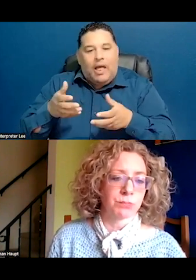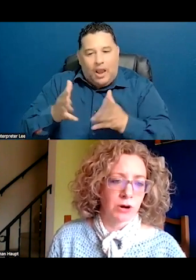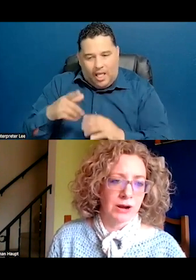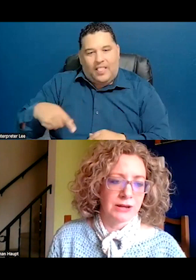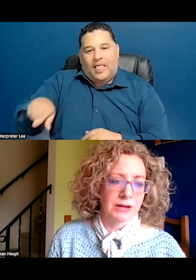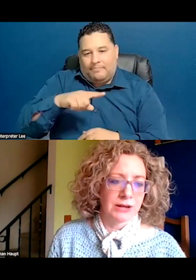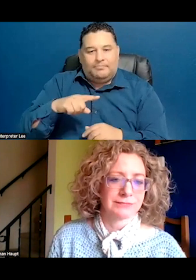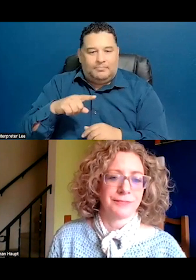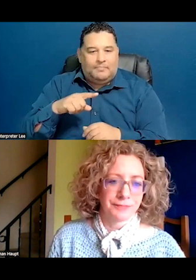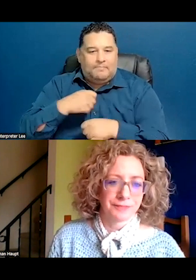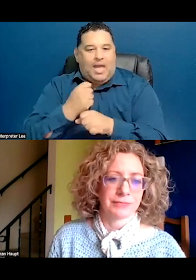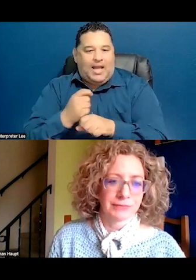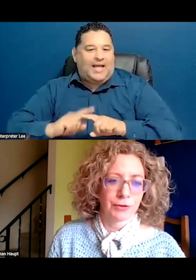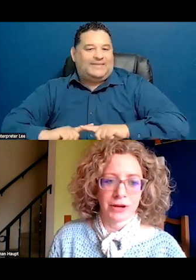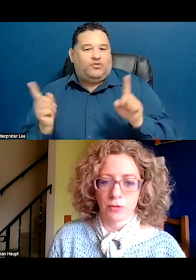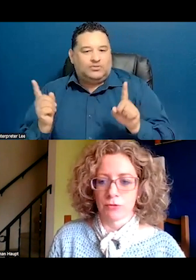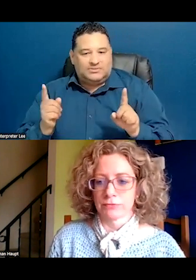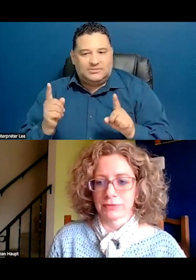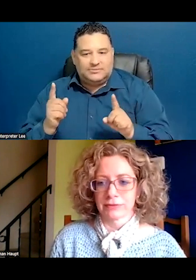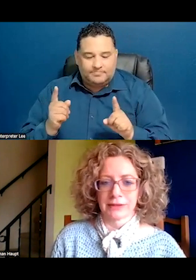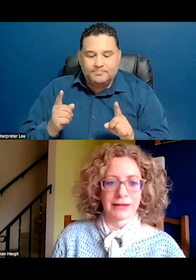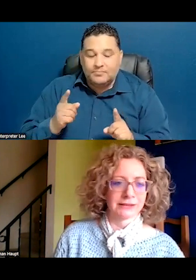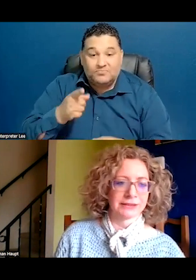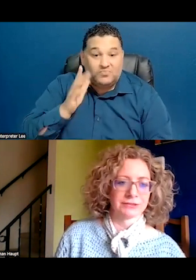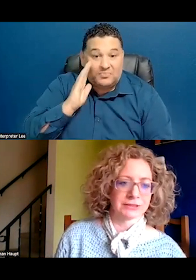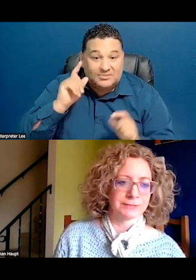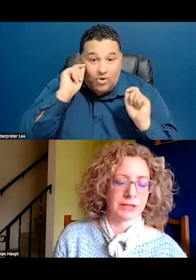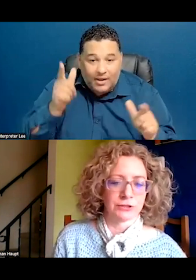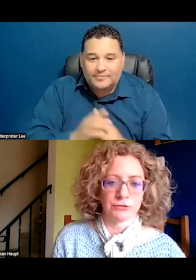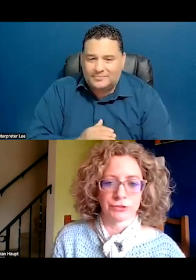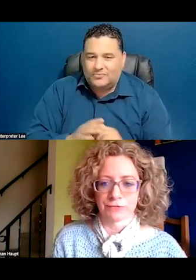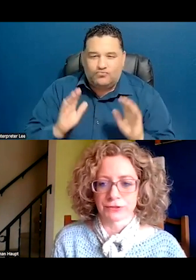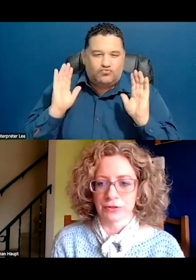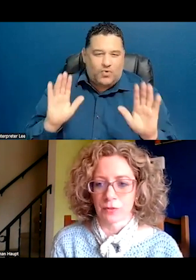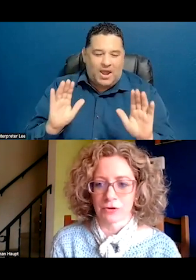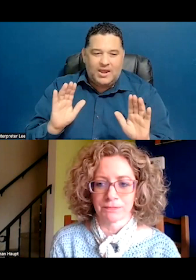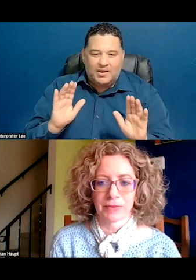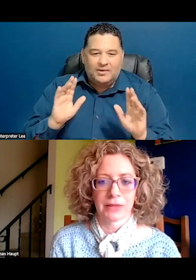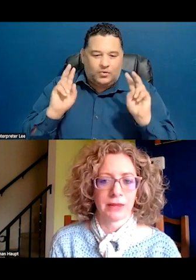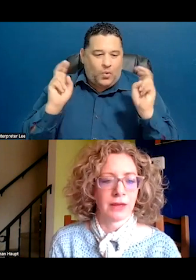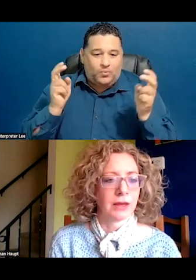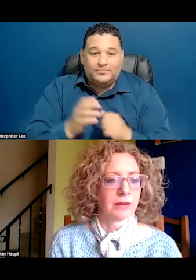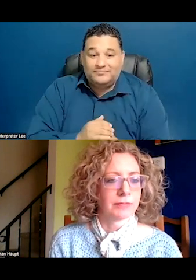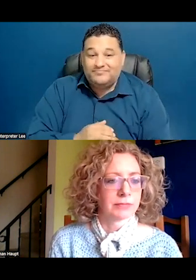be surprised. Great quote. And Haley just has made a huge difference in the world.